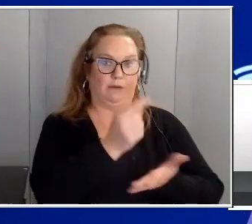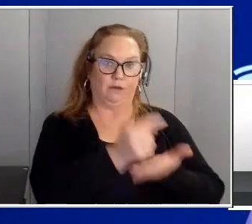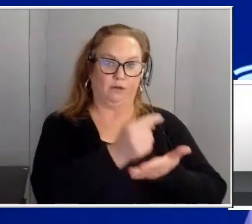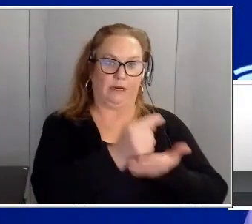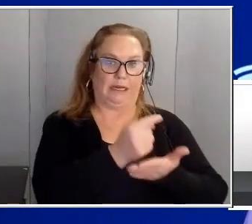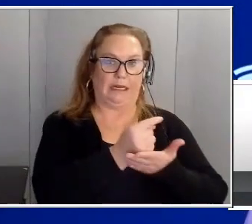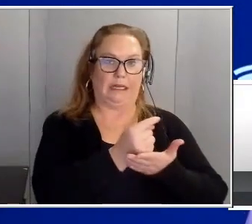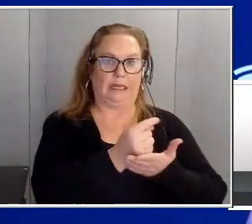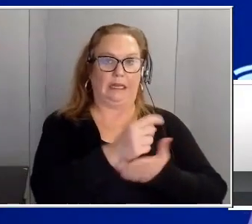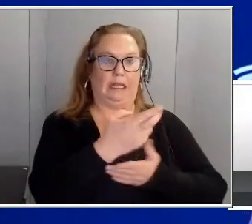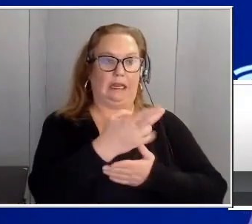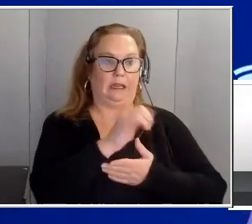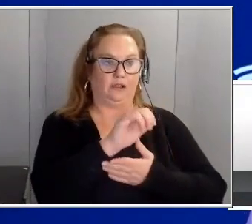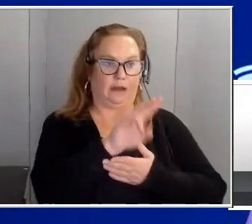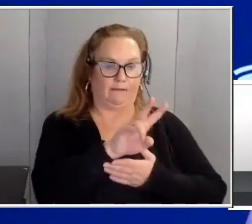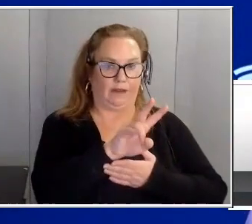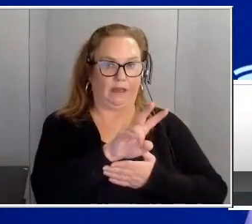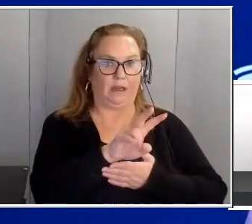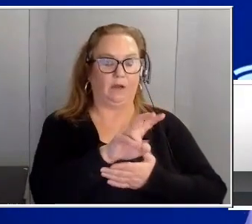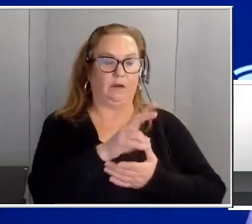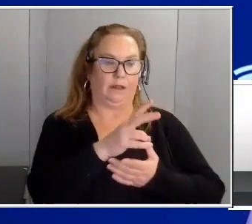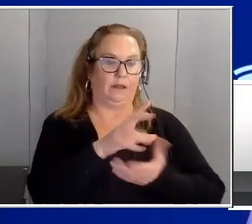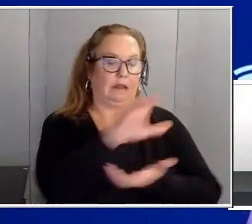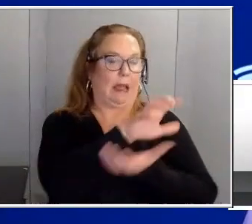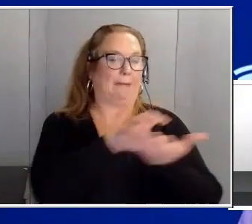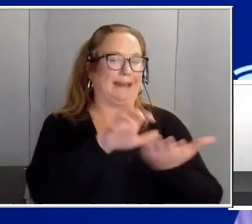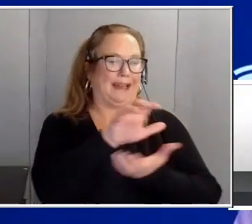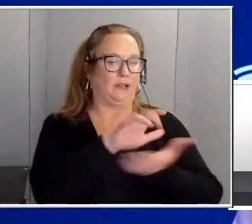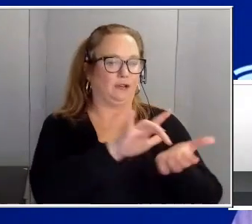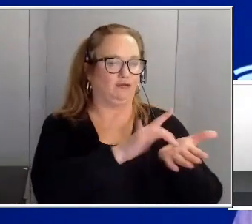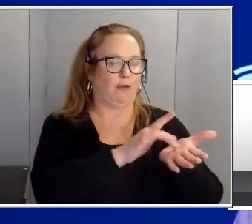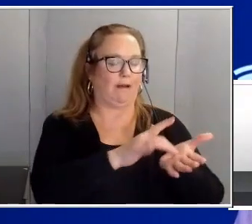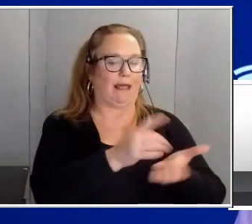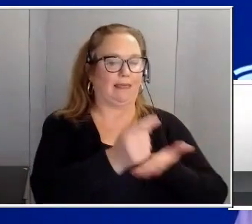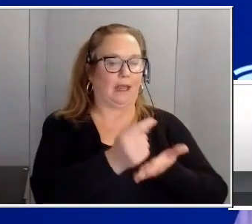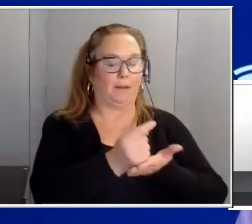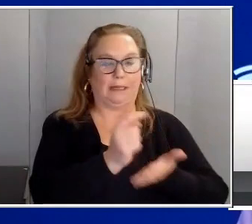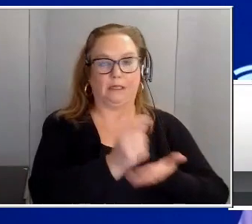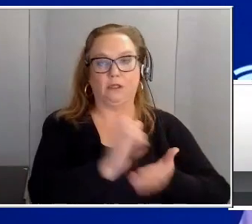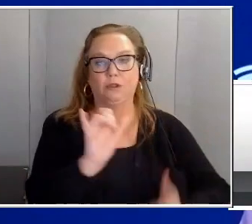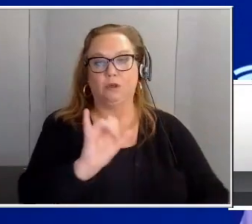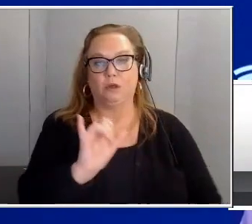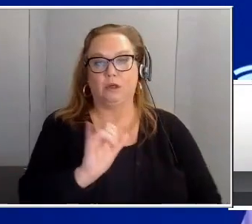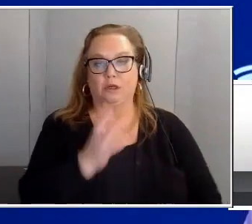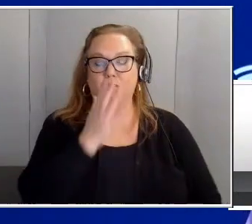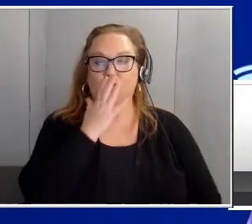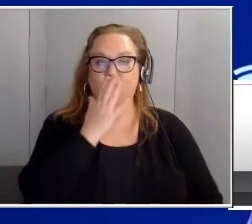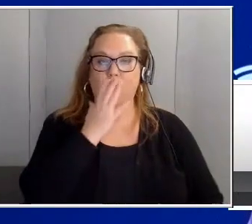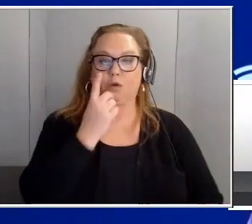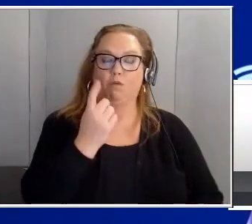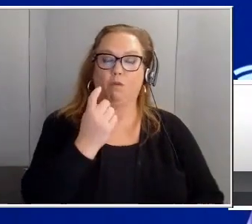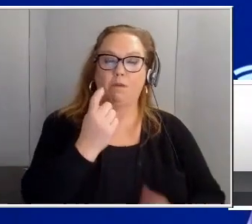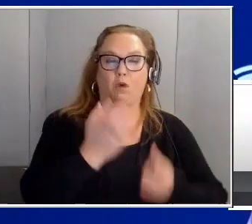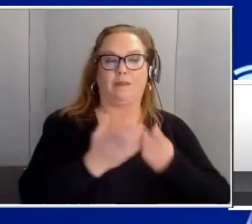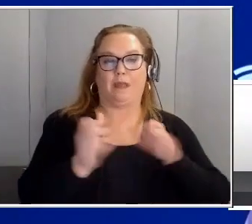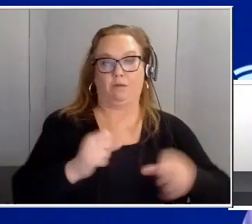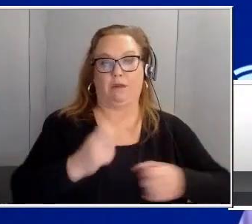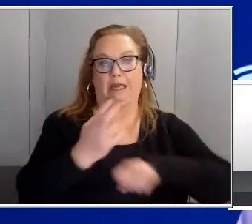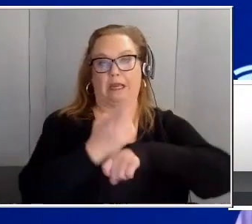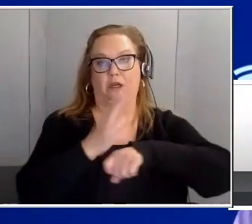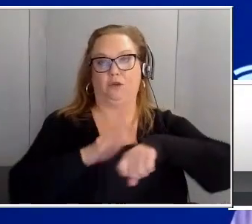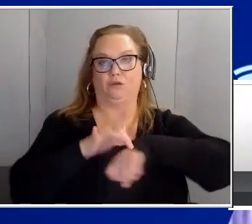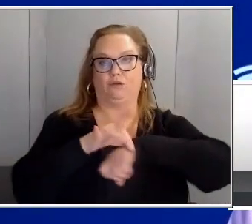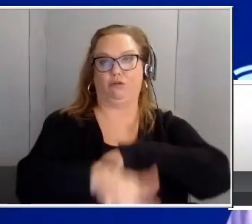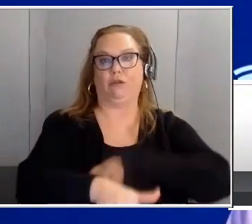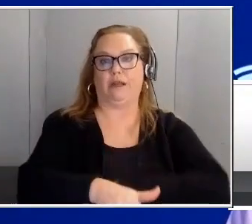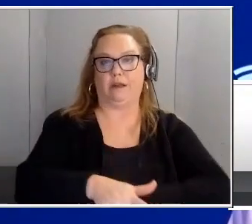things like HIV with combination drug therapy as well. So I think it's good. It is one more thing that we can use early on